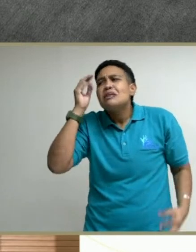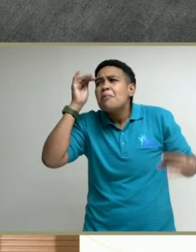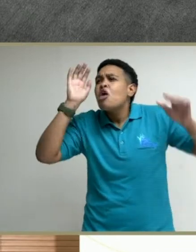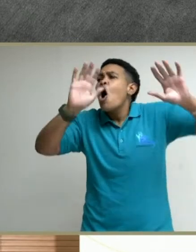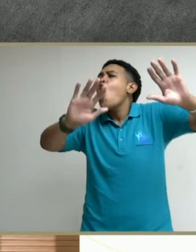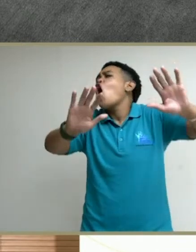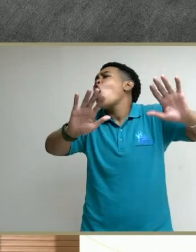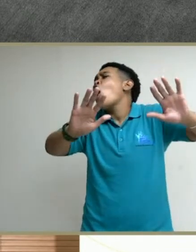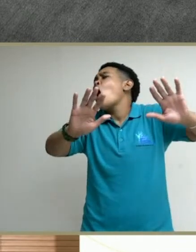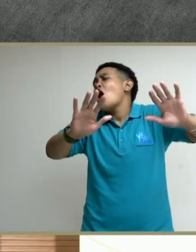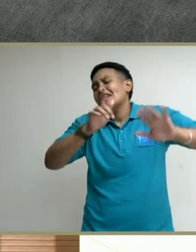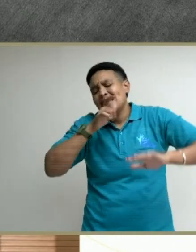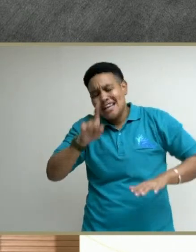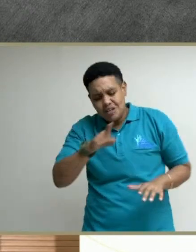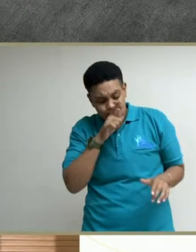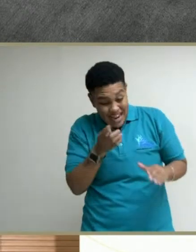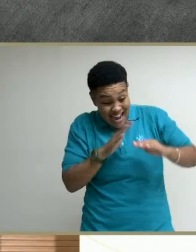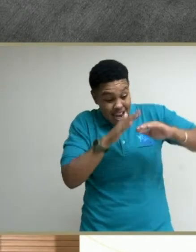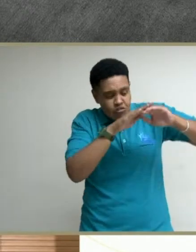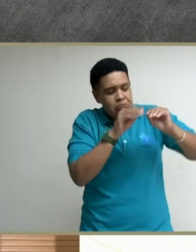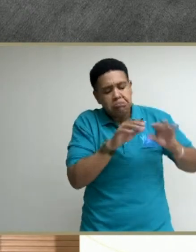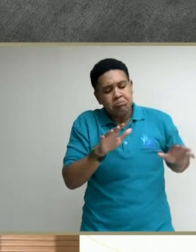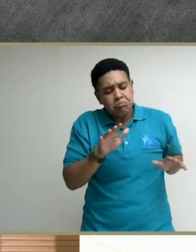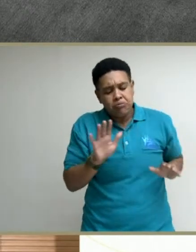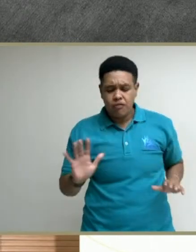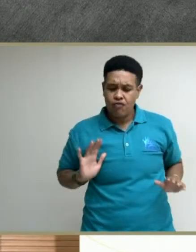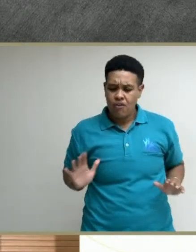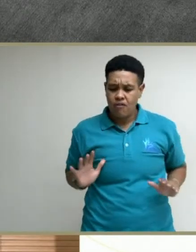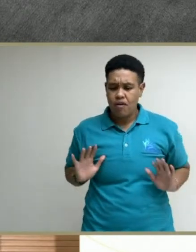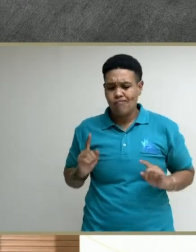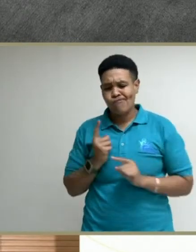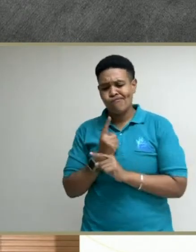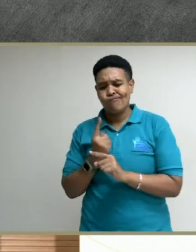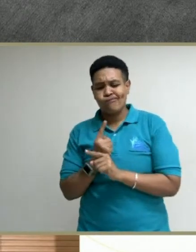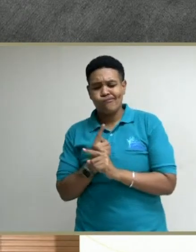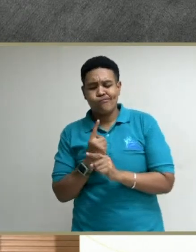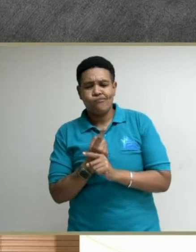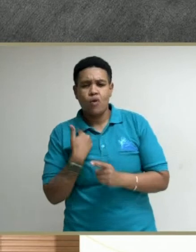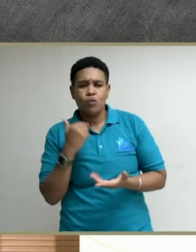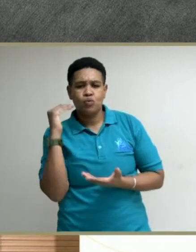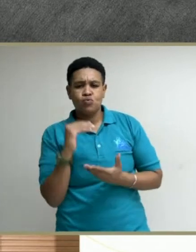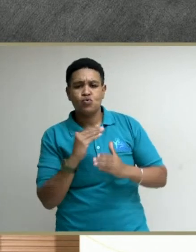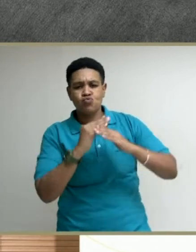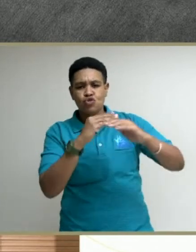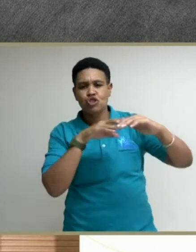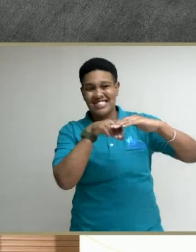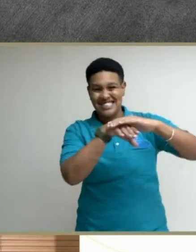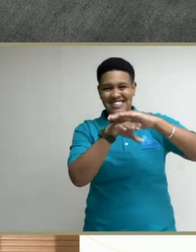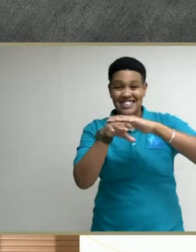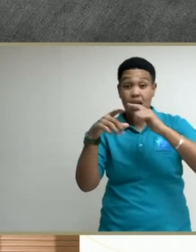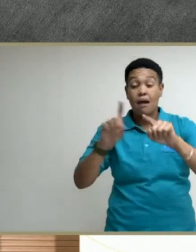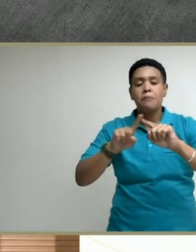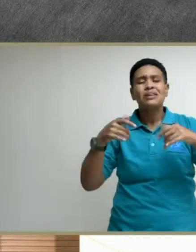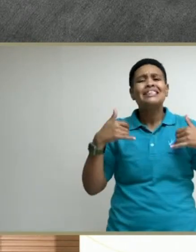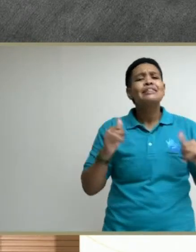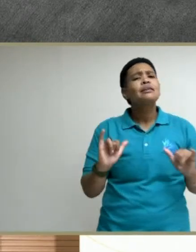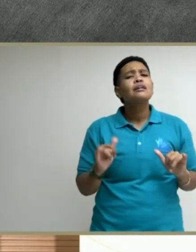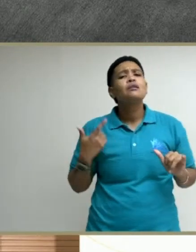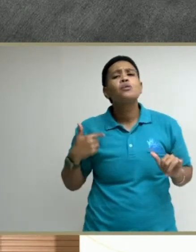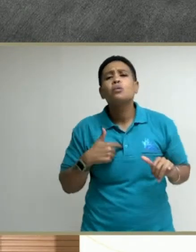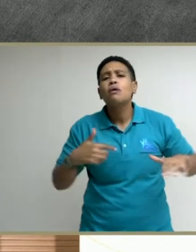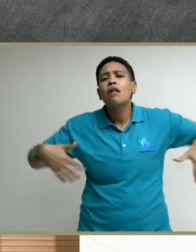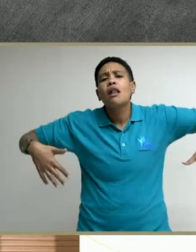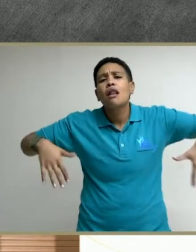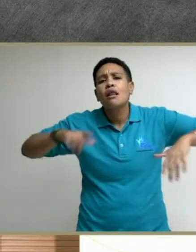there would not be an increase in the number of cases as we reduce restrictions. But still, we have